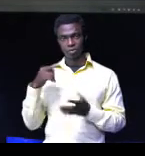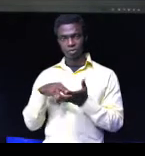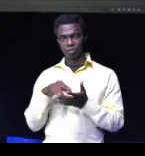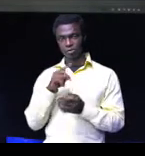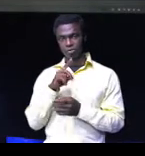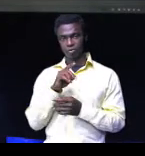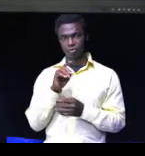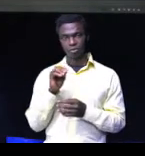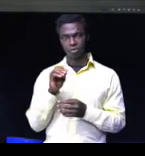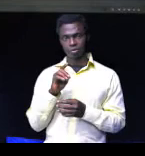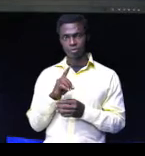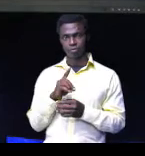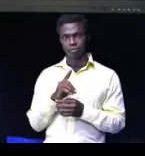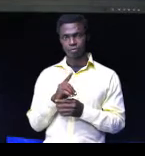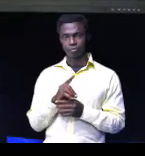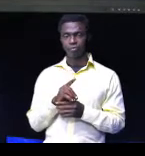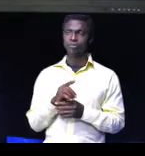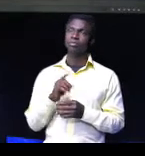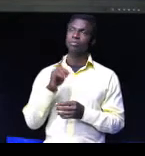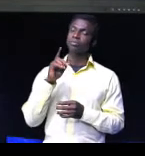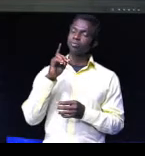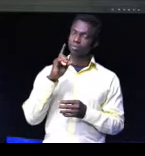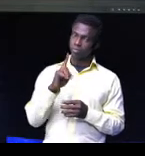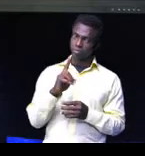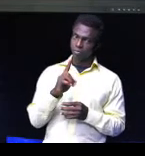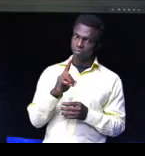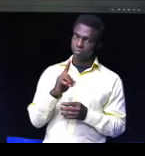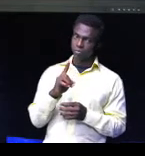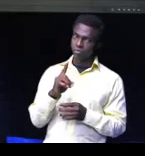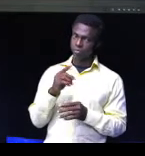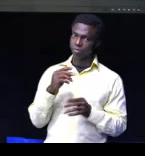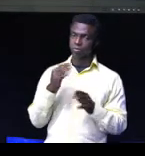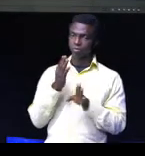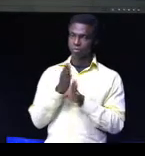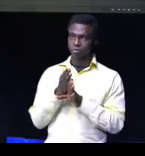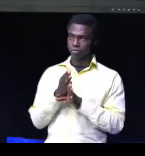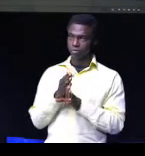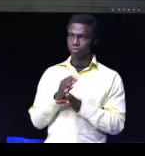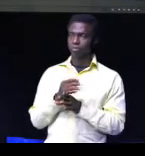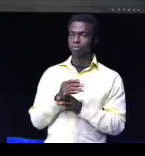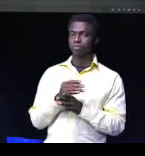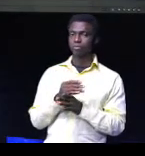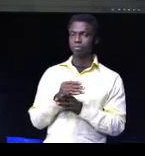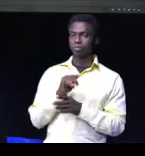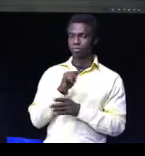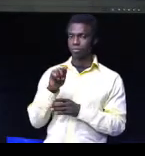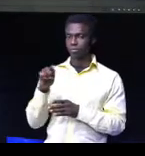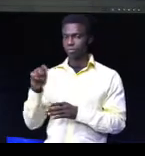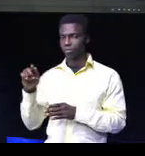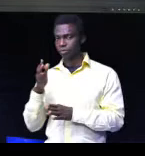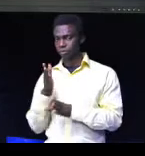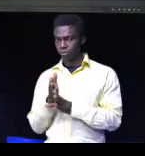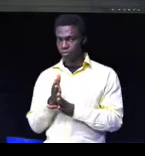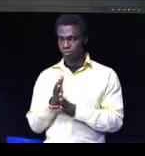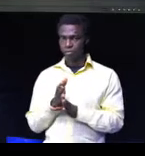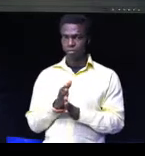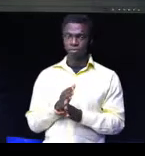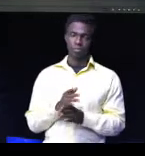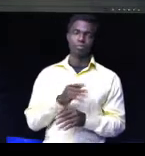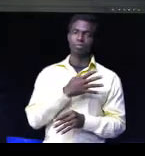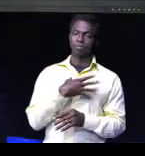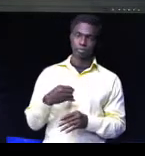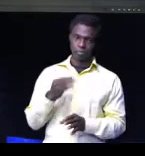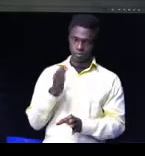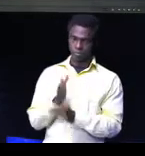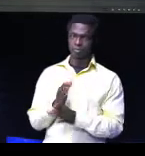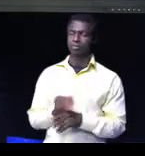line for 1, a dashed line for 0, a single line for 1, like this. 1, 0,